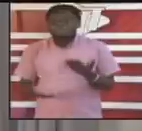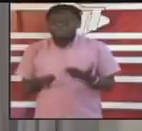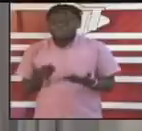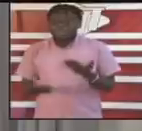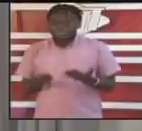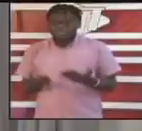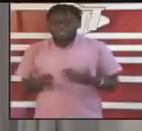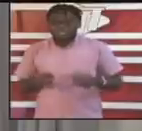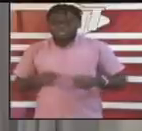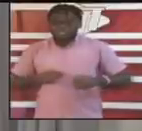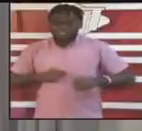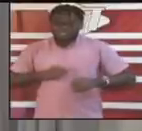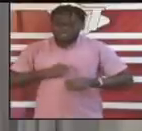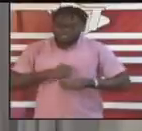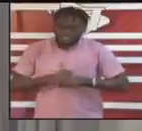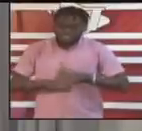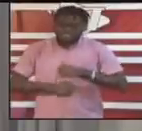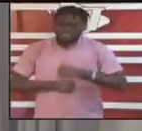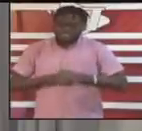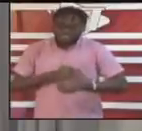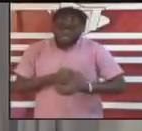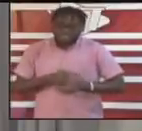like strokes,